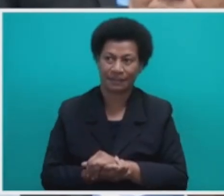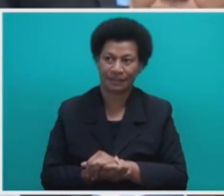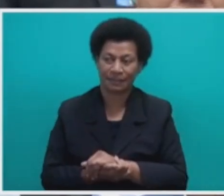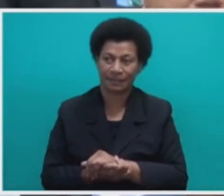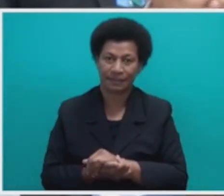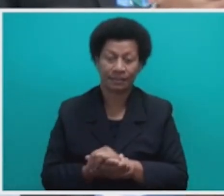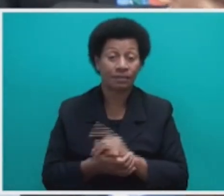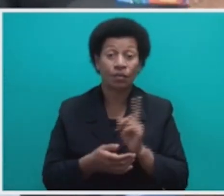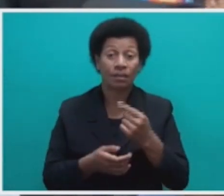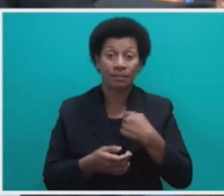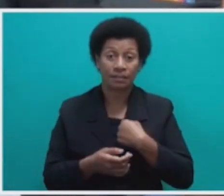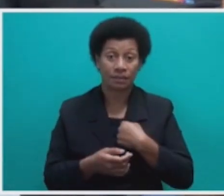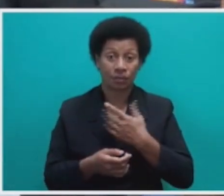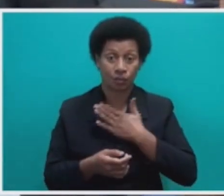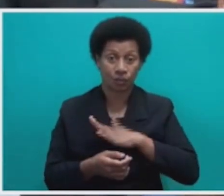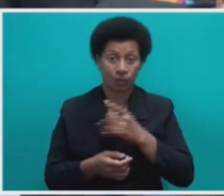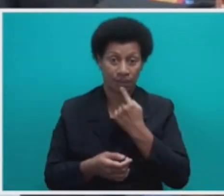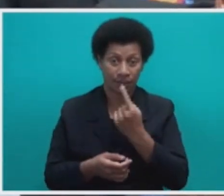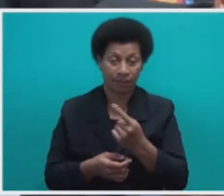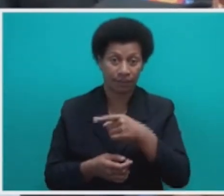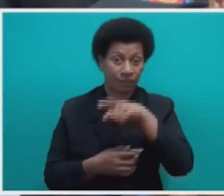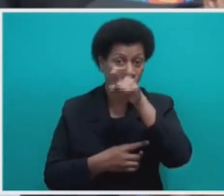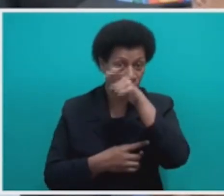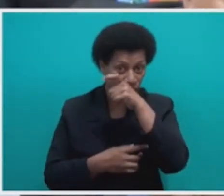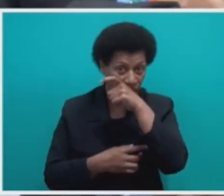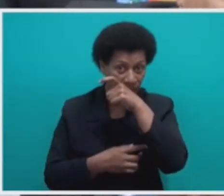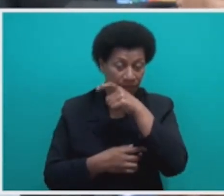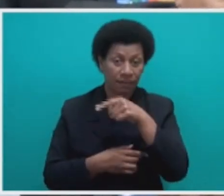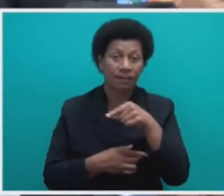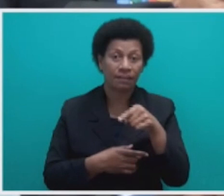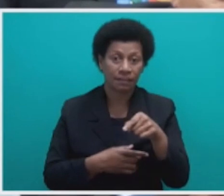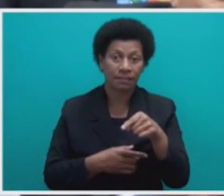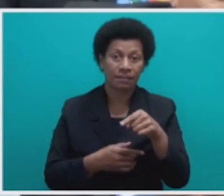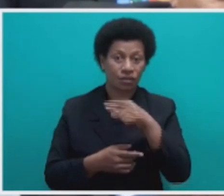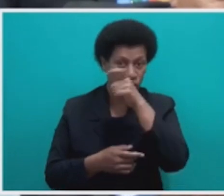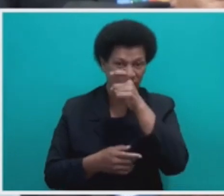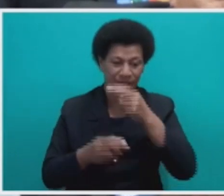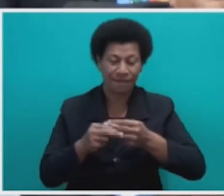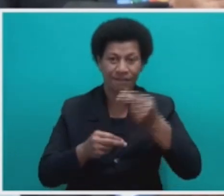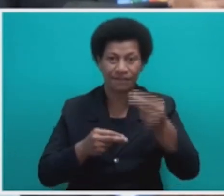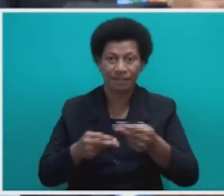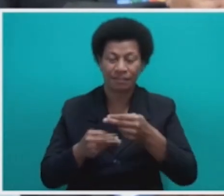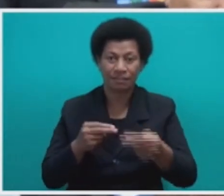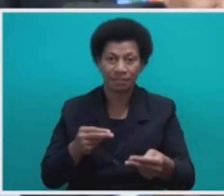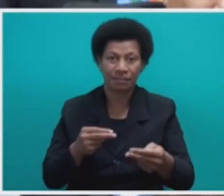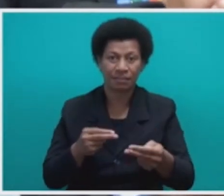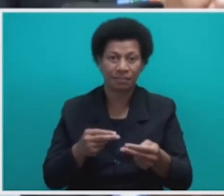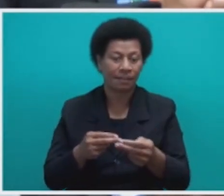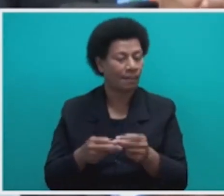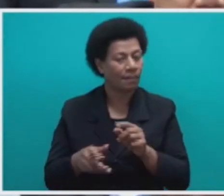is, as I said, that the poultry industry is still one of the most